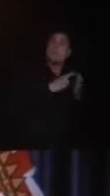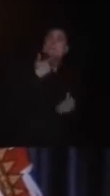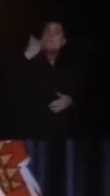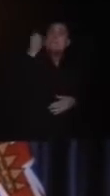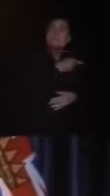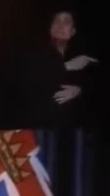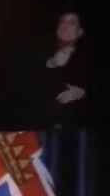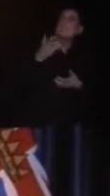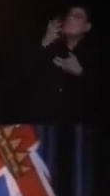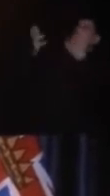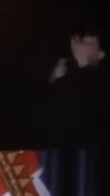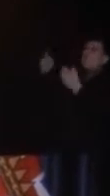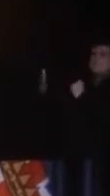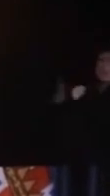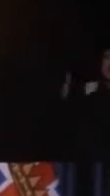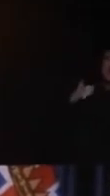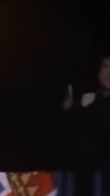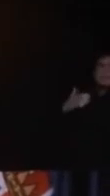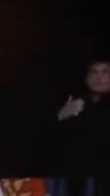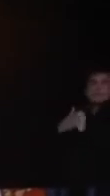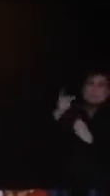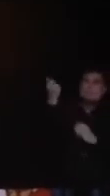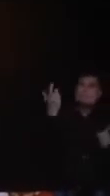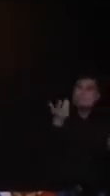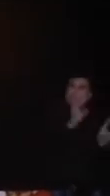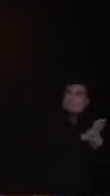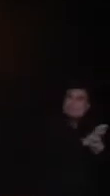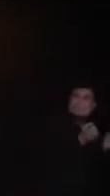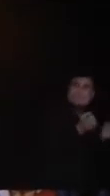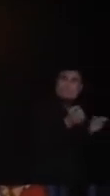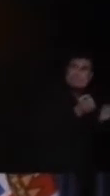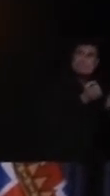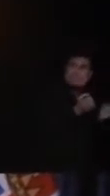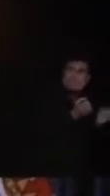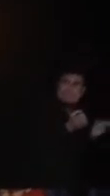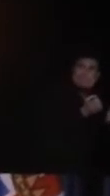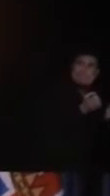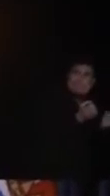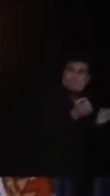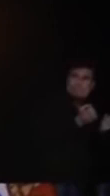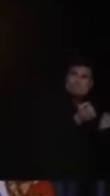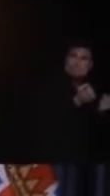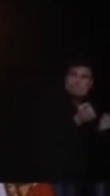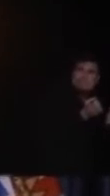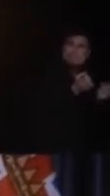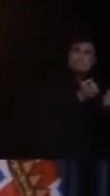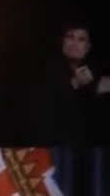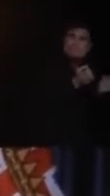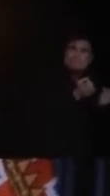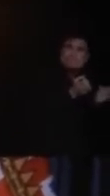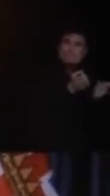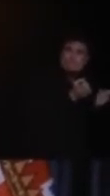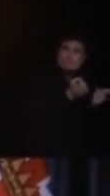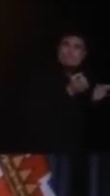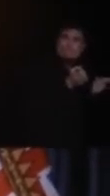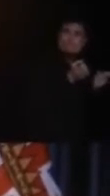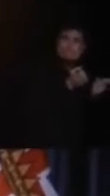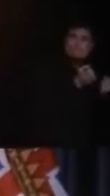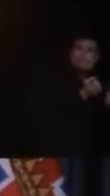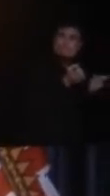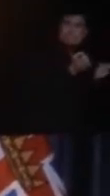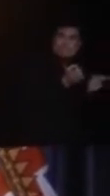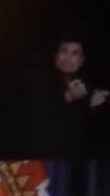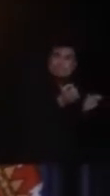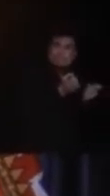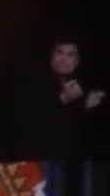No one answering for a long time. Seniors lying in urine-soaked clothing. Seniors lying in urine-soaked